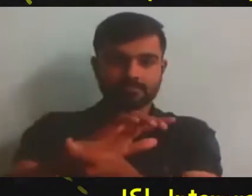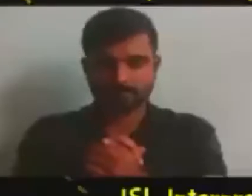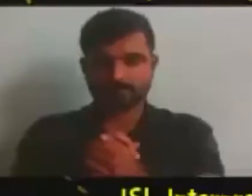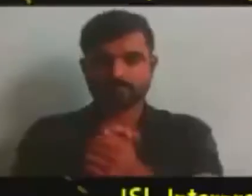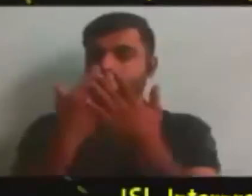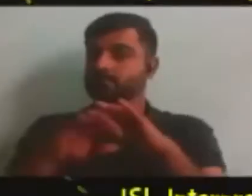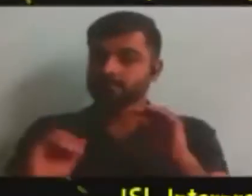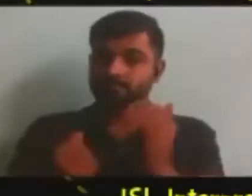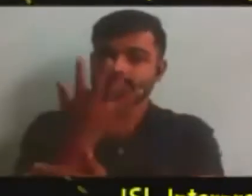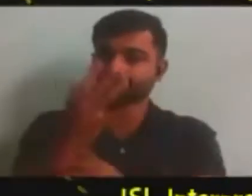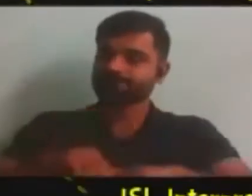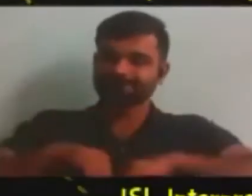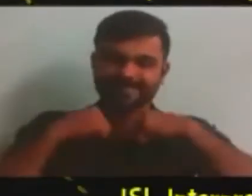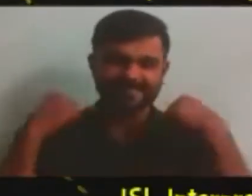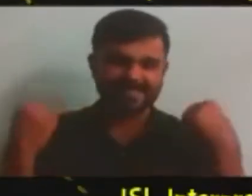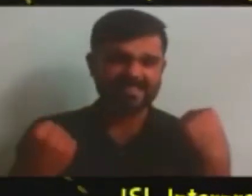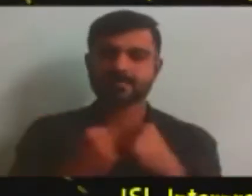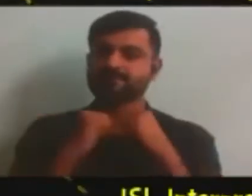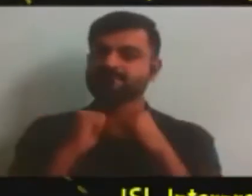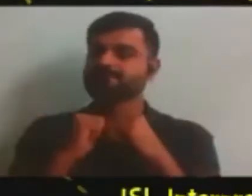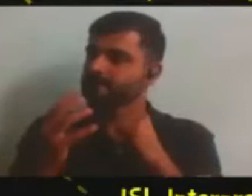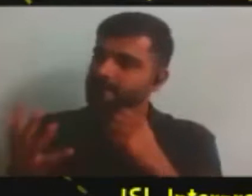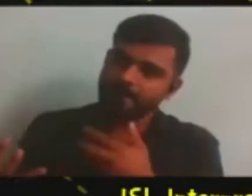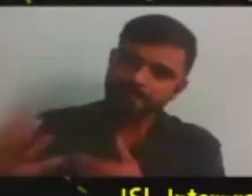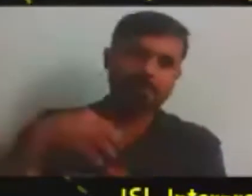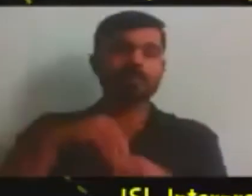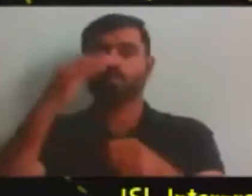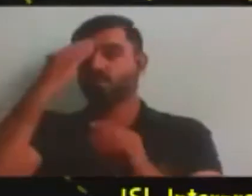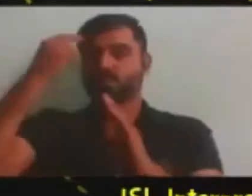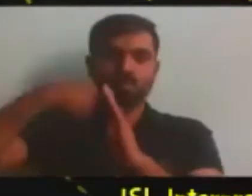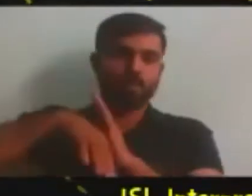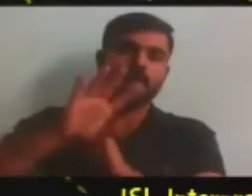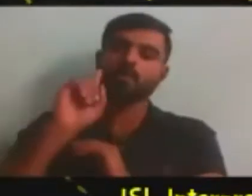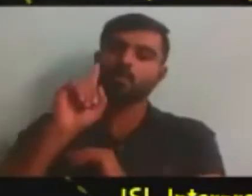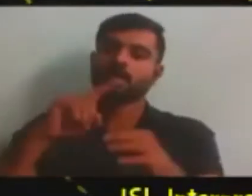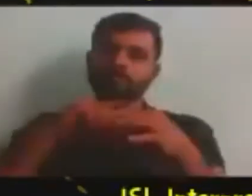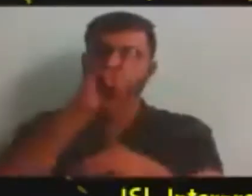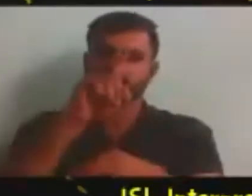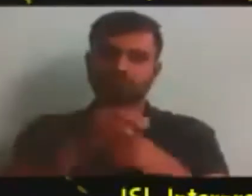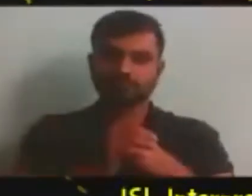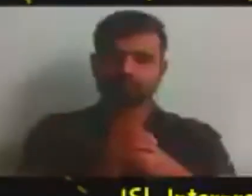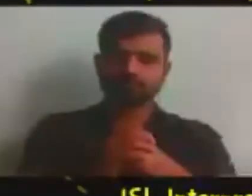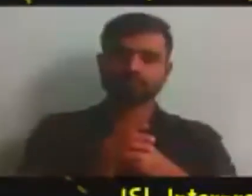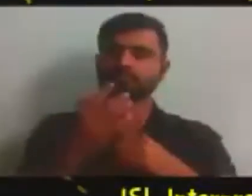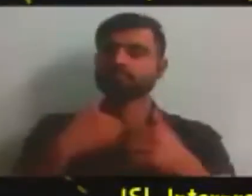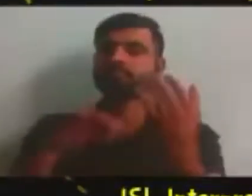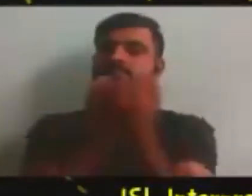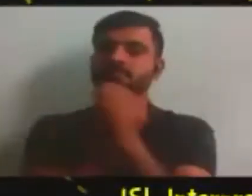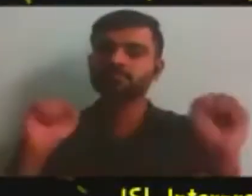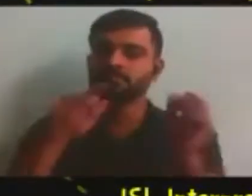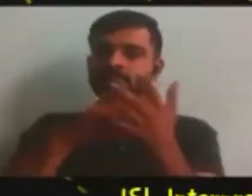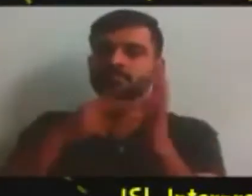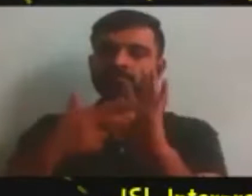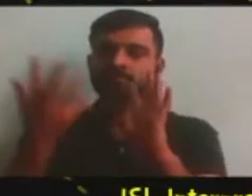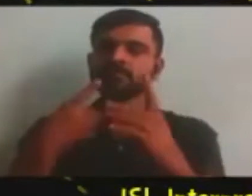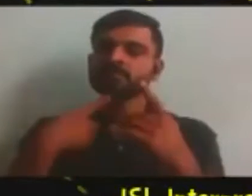we struggled to boil everything we wanted to know down into one question. What does freedom mean to you? Seemed